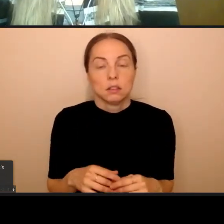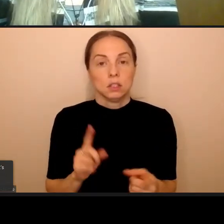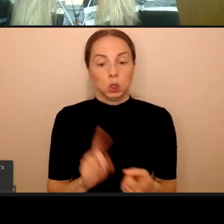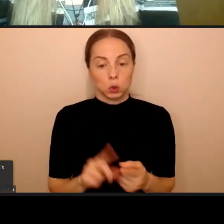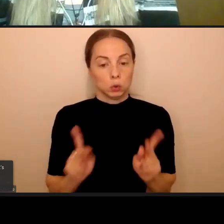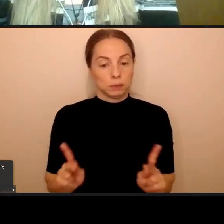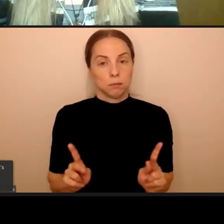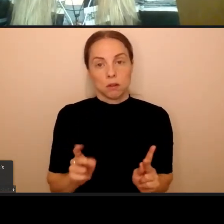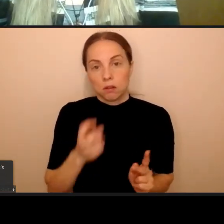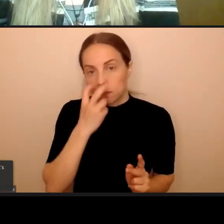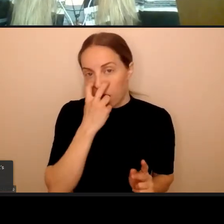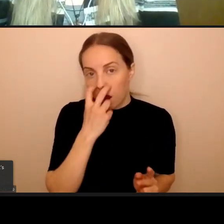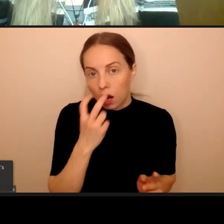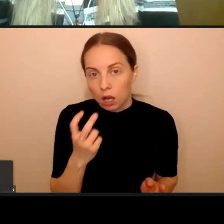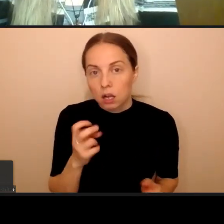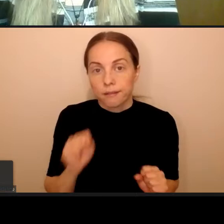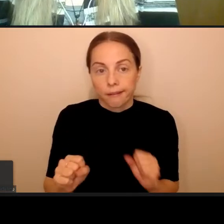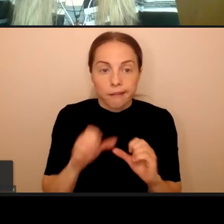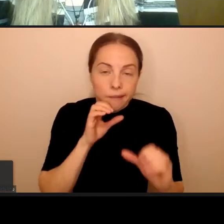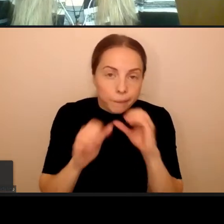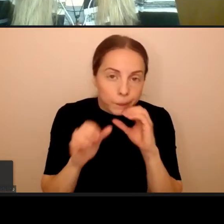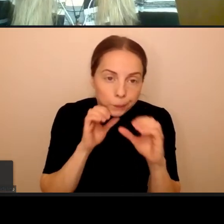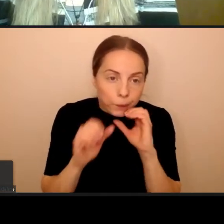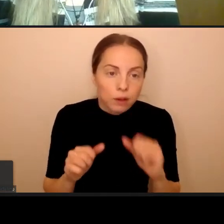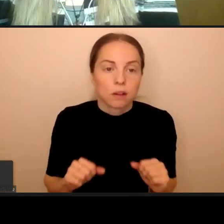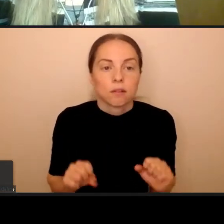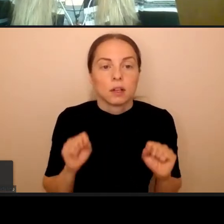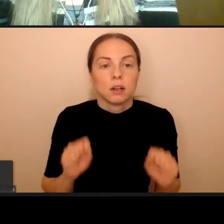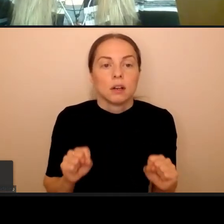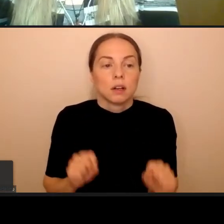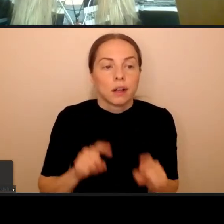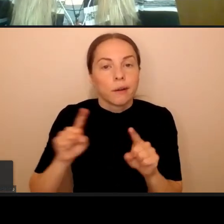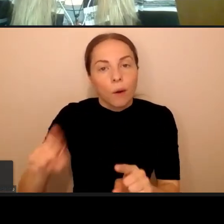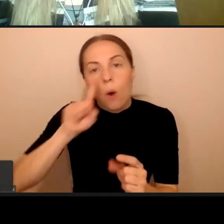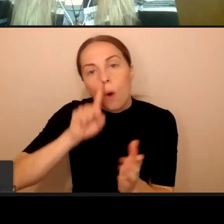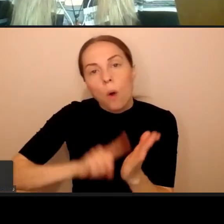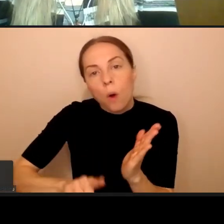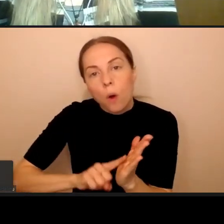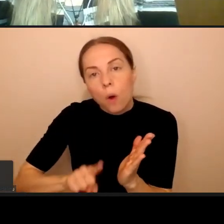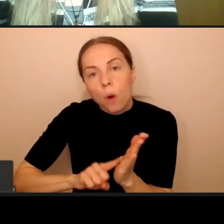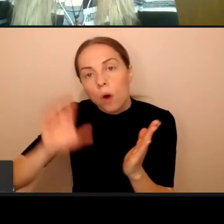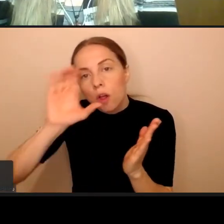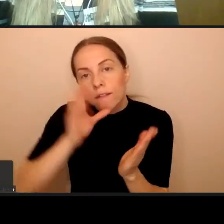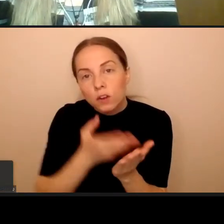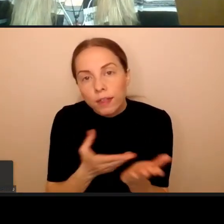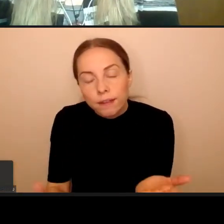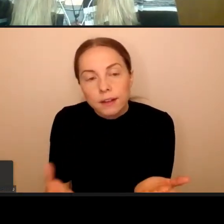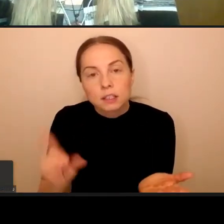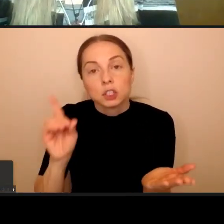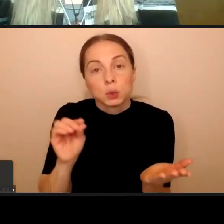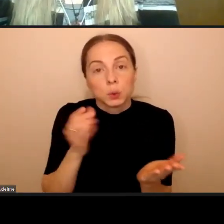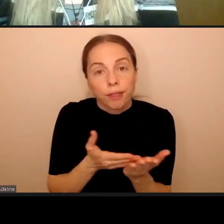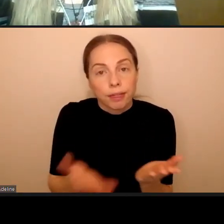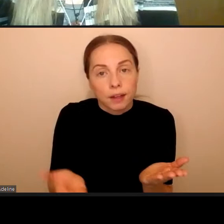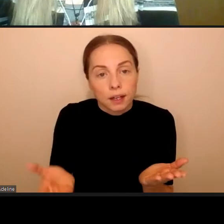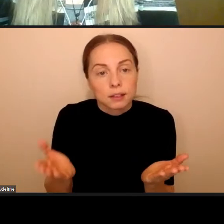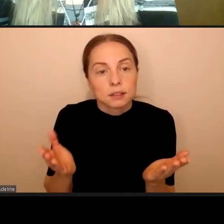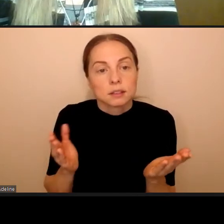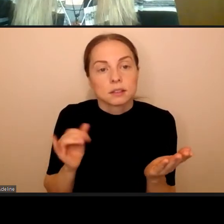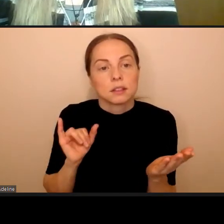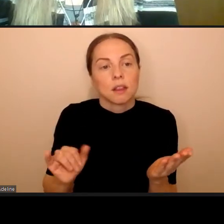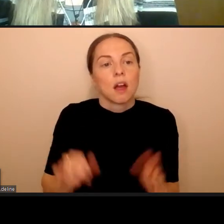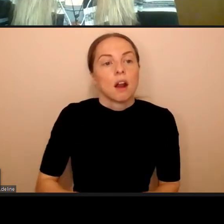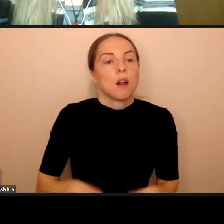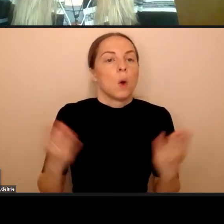who are blind, to be able to communicate, to be able to go out and research, look for things, do things. And so that has opened